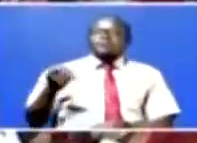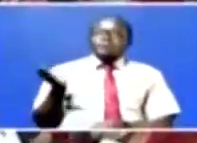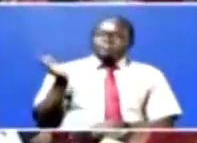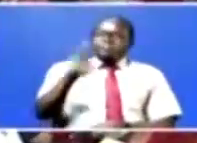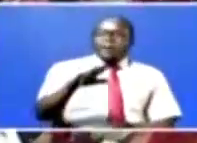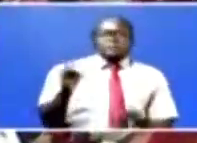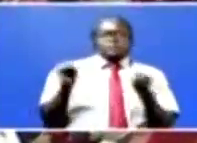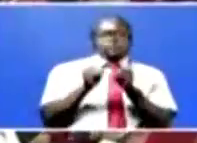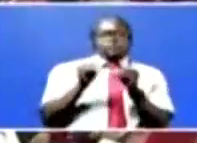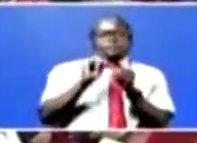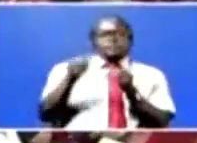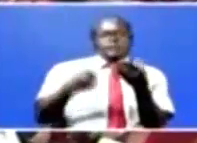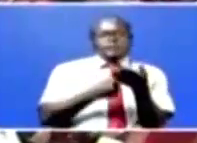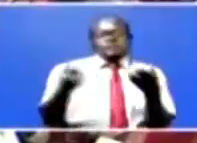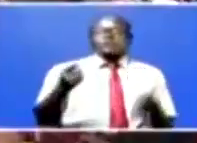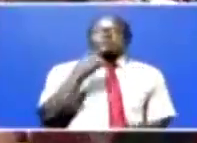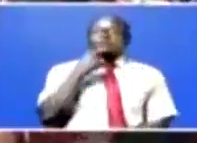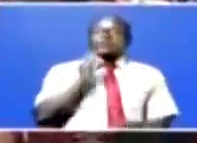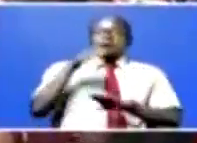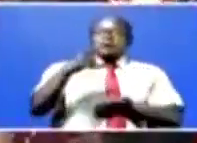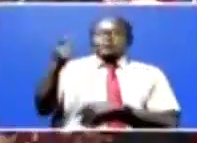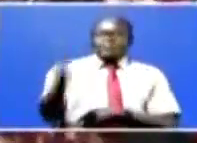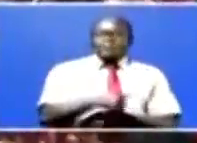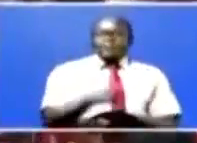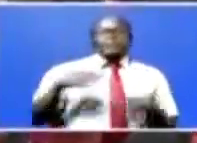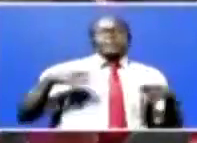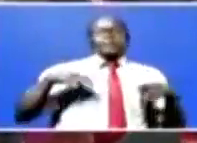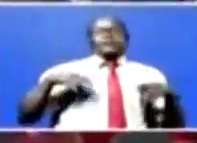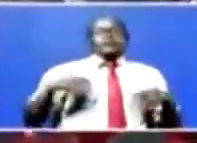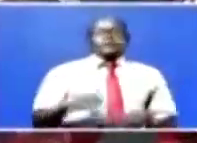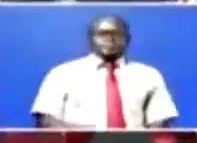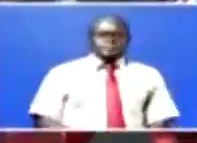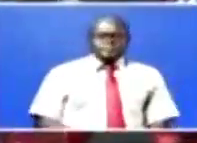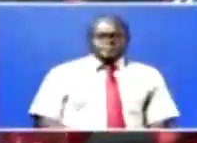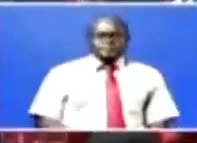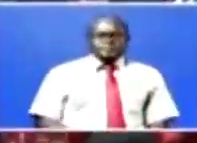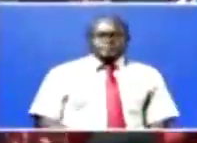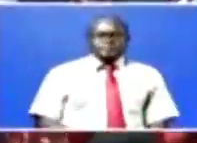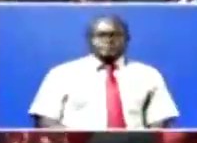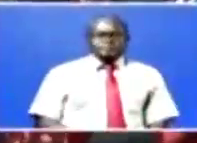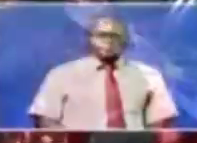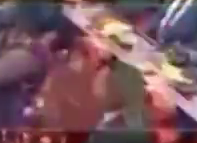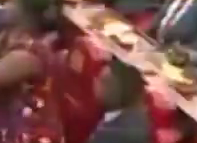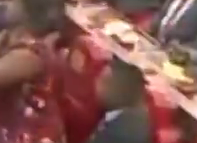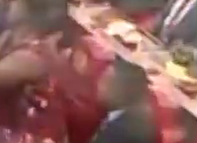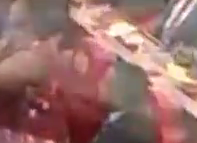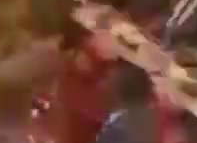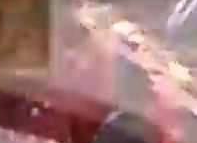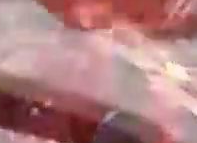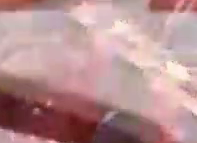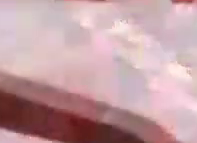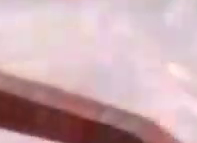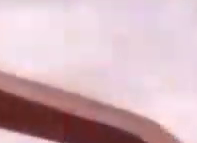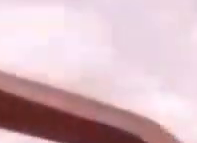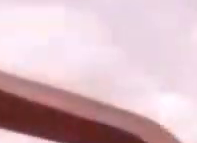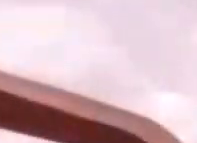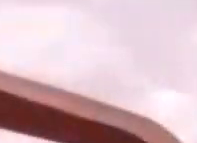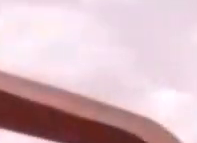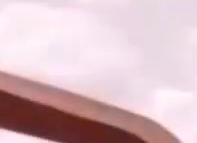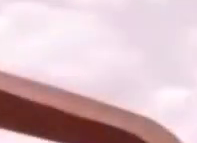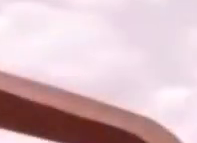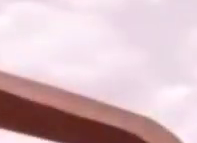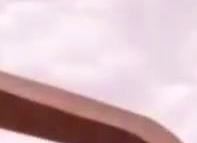their sittings this Tuesday from a one-month recess. Chris Thairu, KTN News.